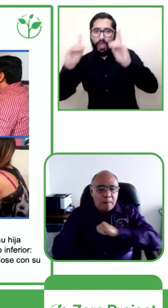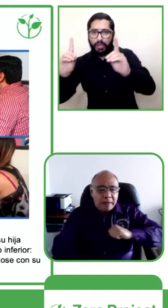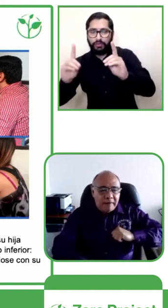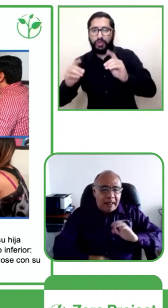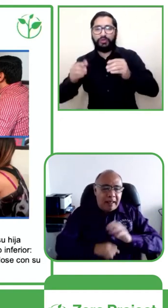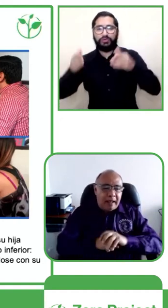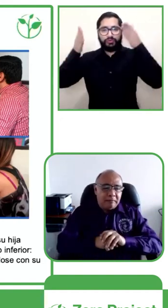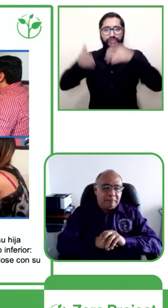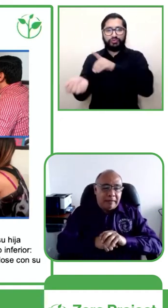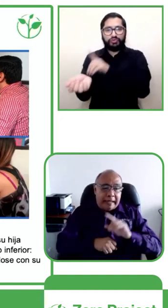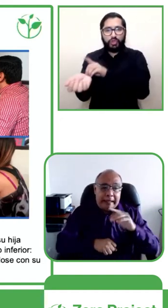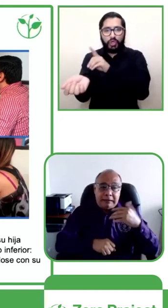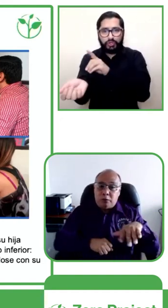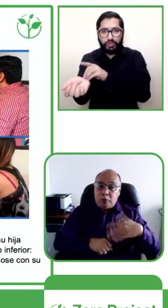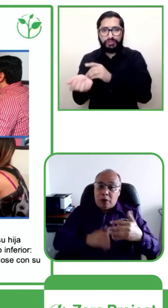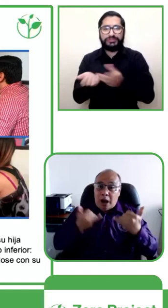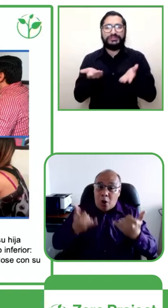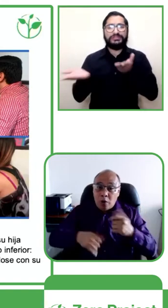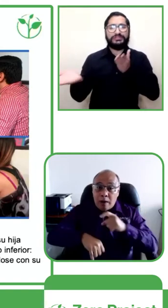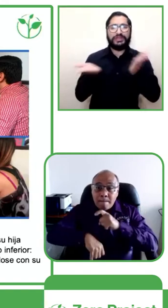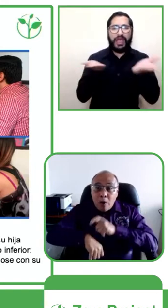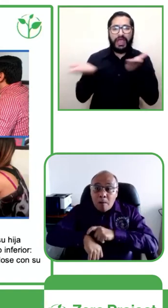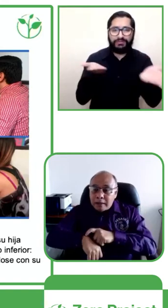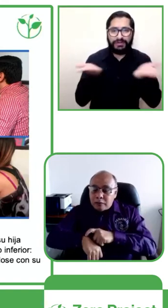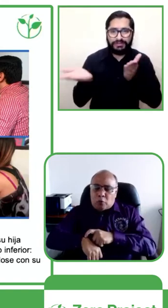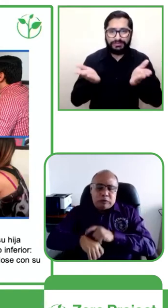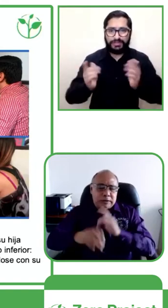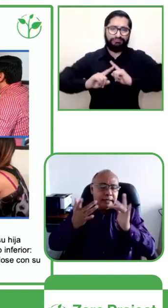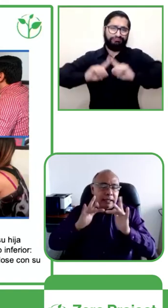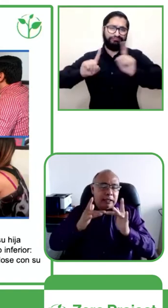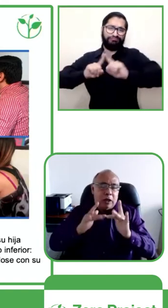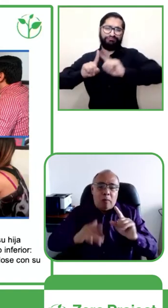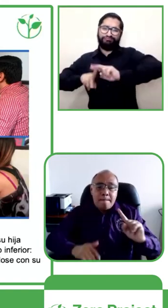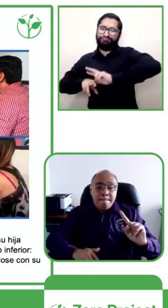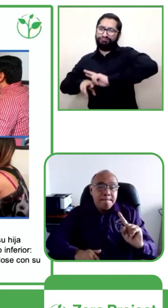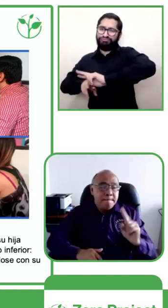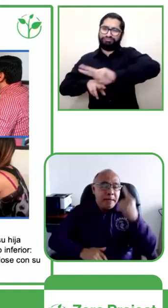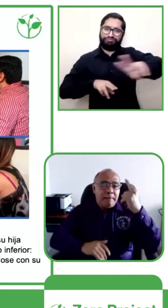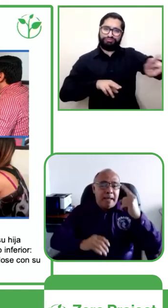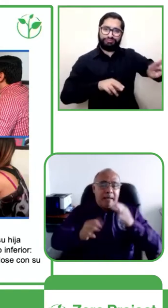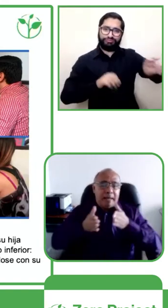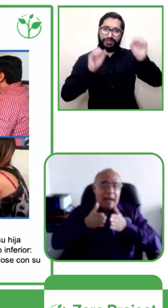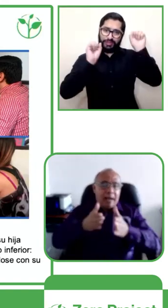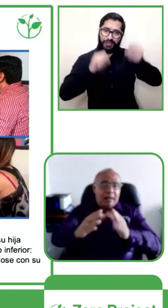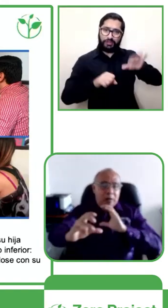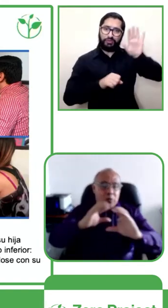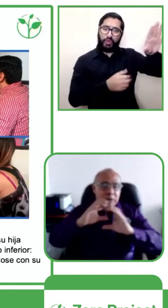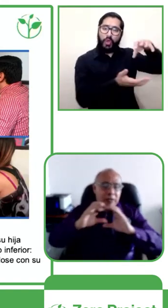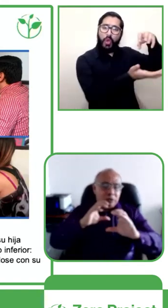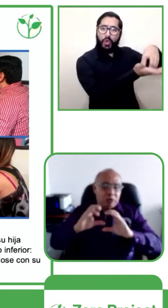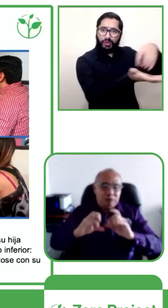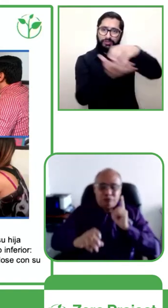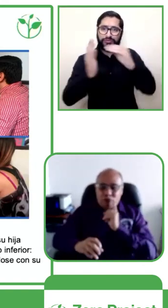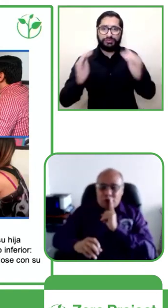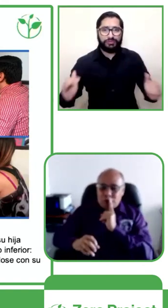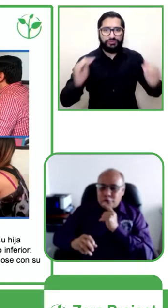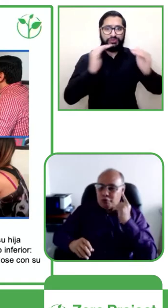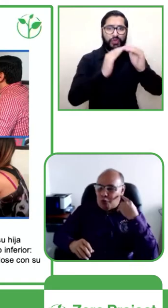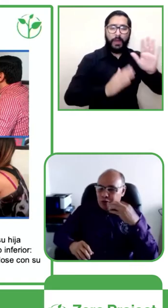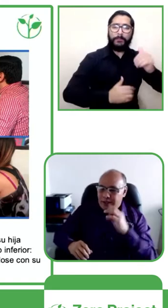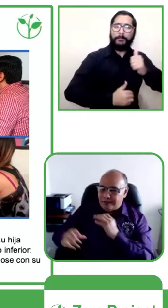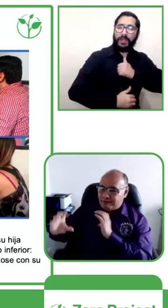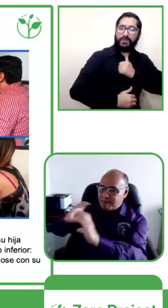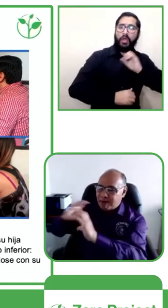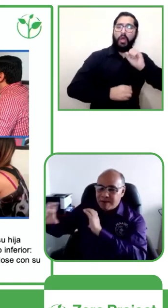context, academic, telemedicine, whenever you're doing running errands